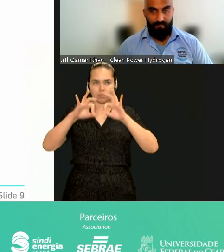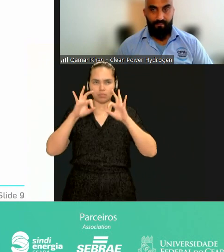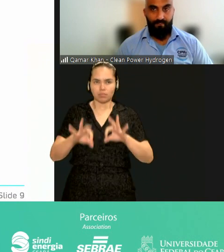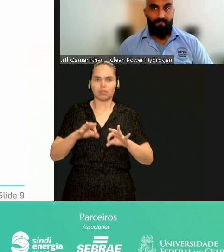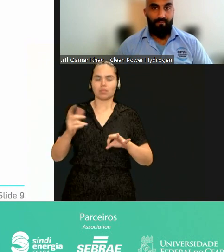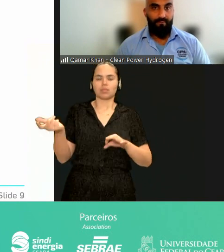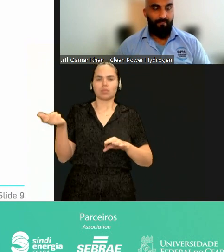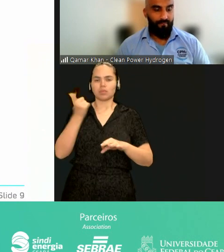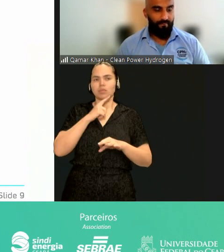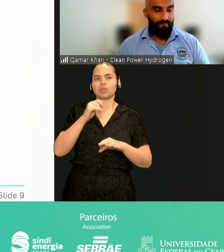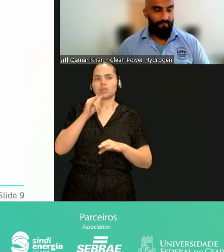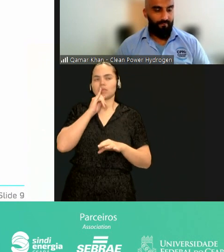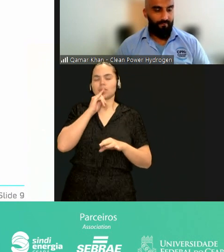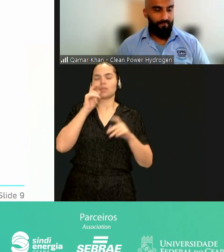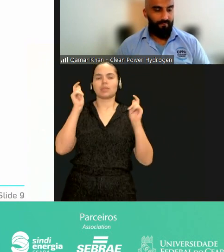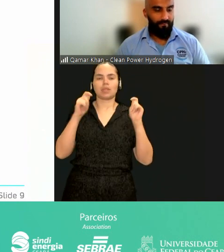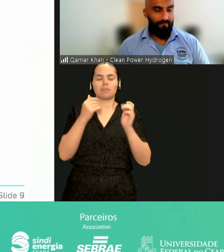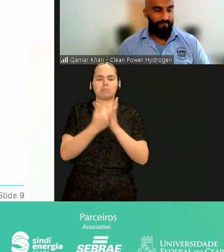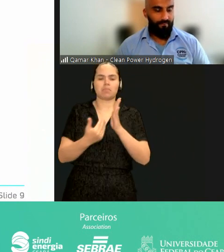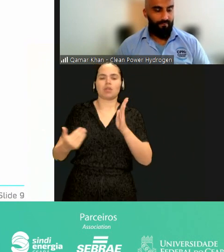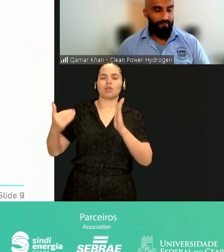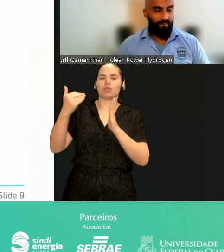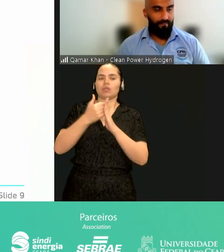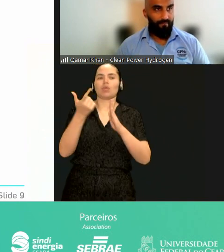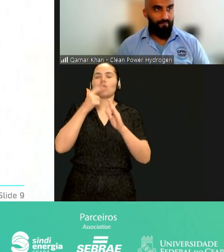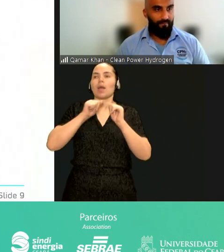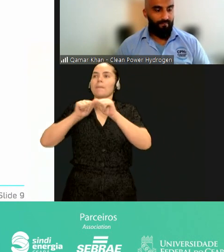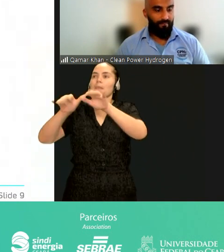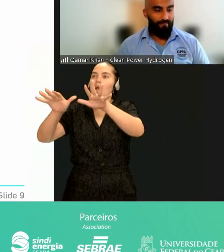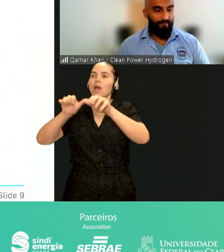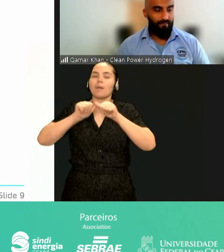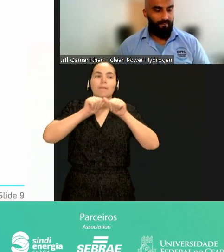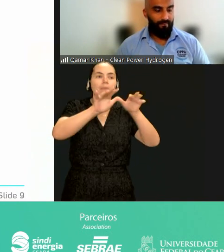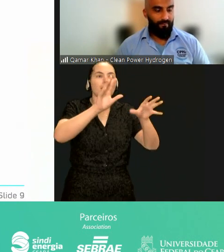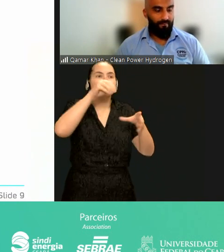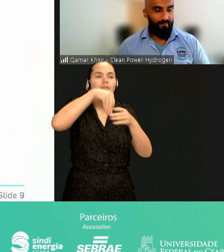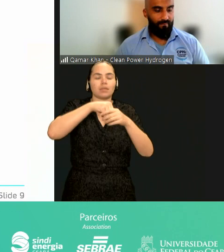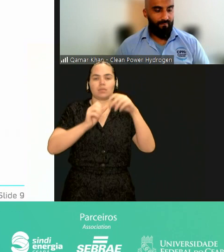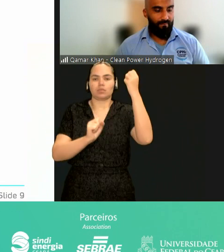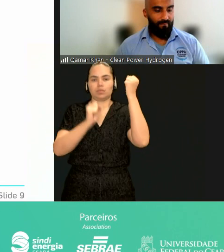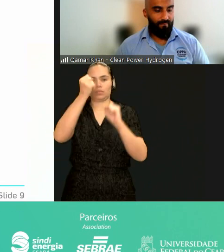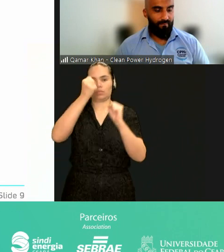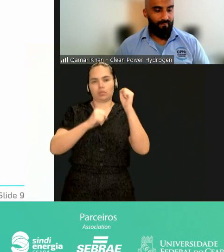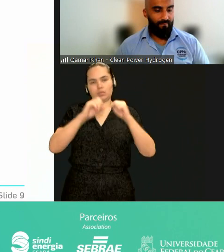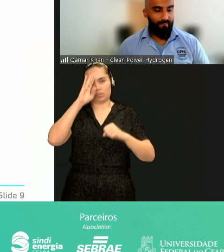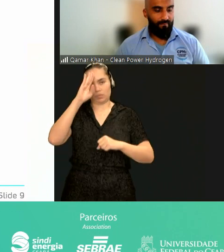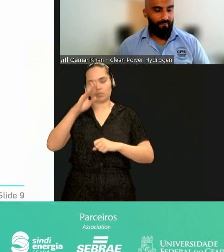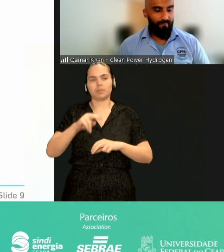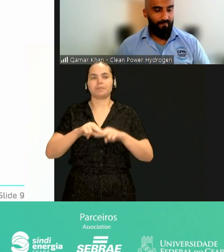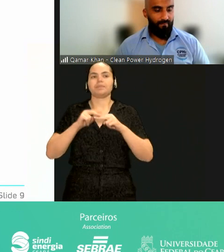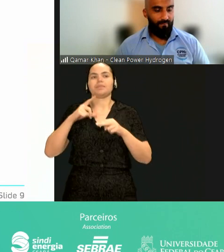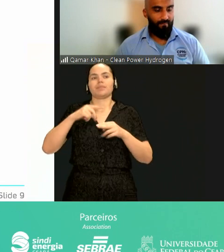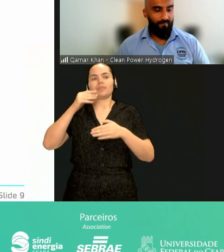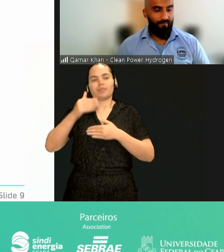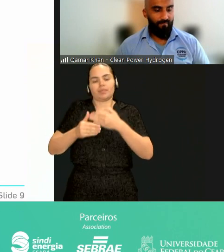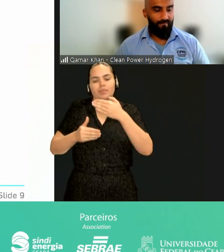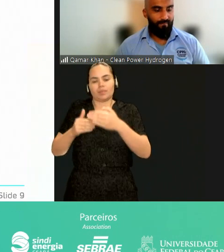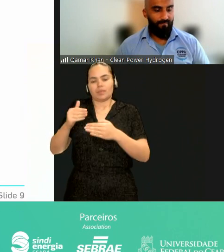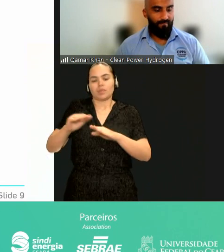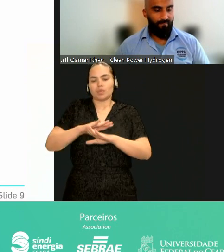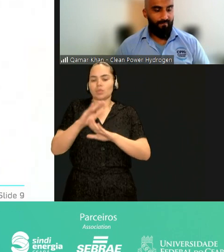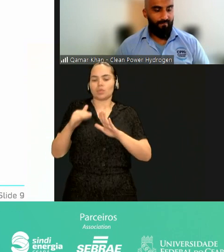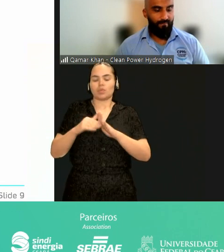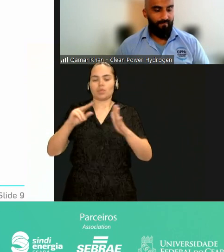série de aplicações. For small installations, the whole process takes place in a purpose-built container, using renewable